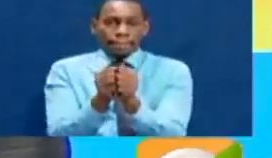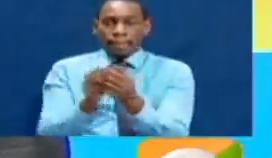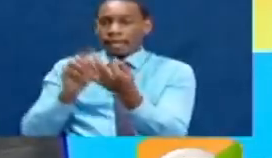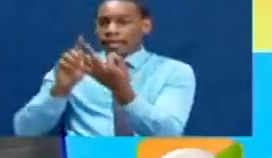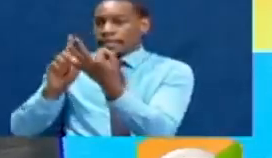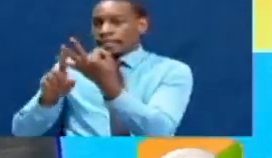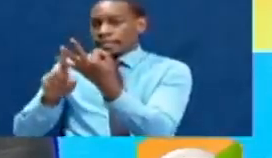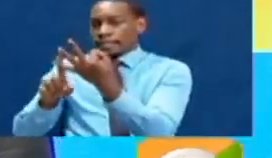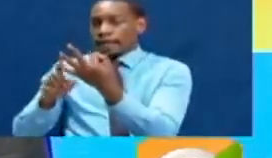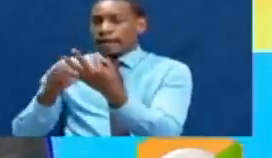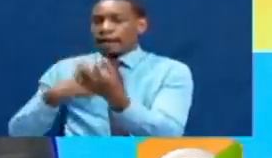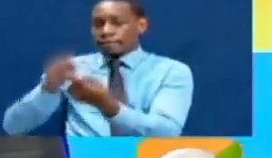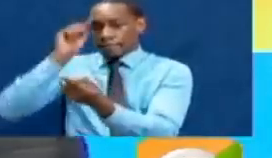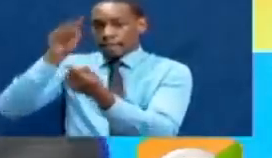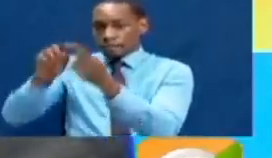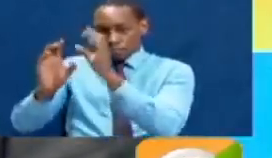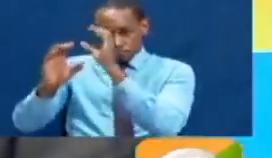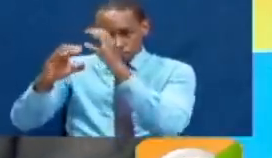And then we have the targeted testing,